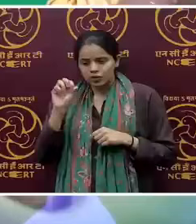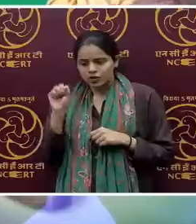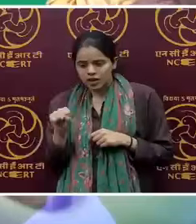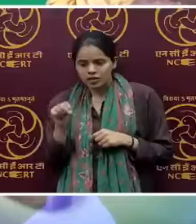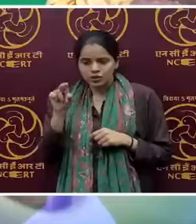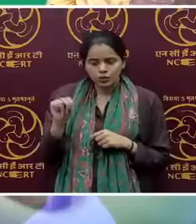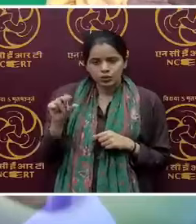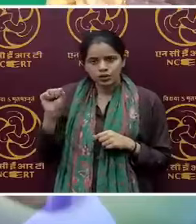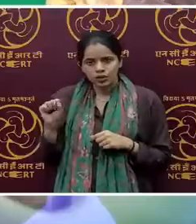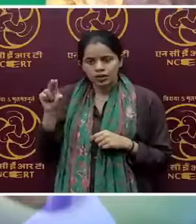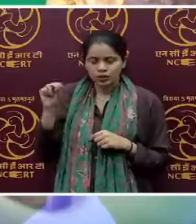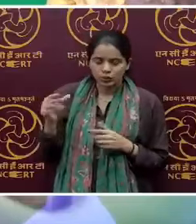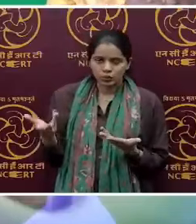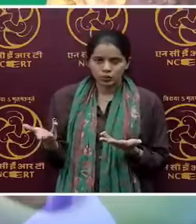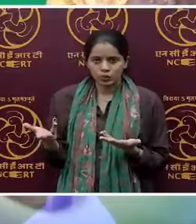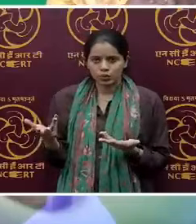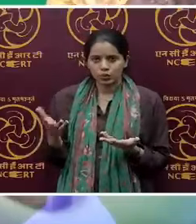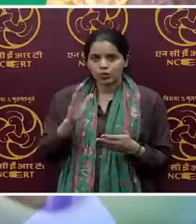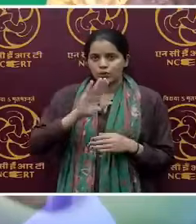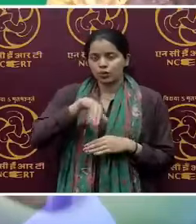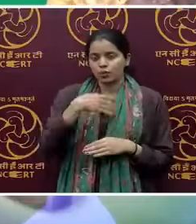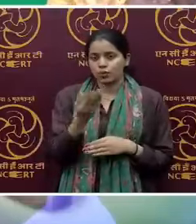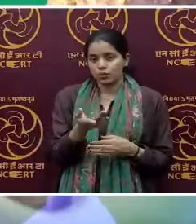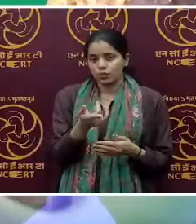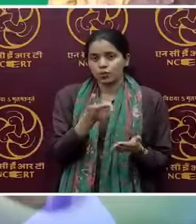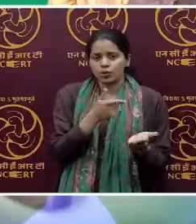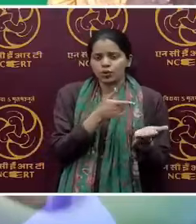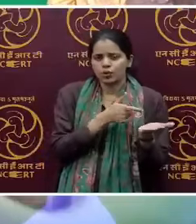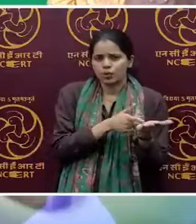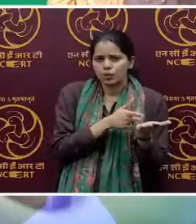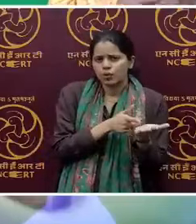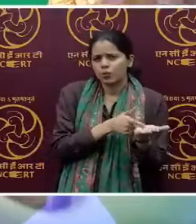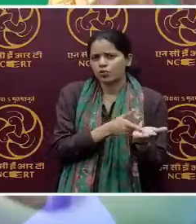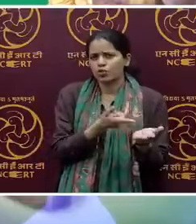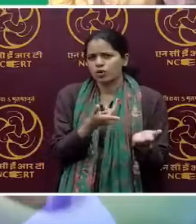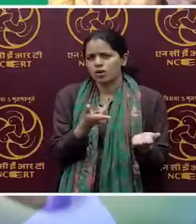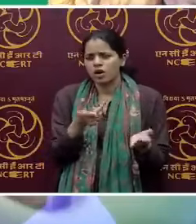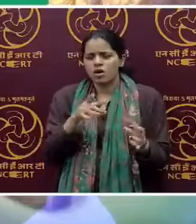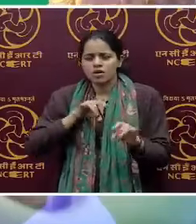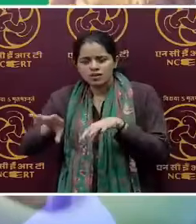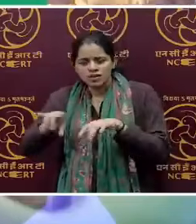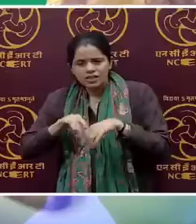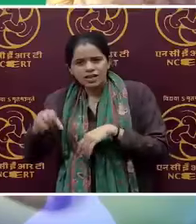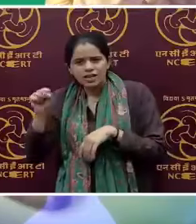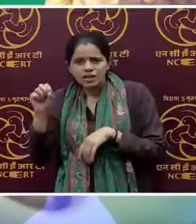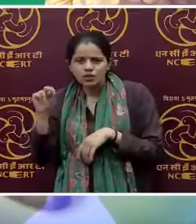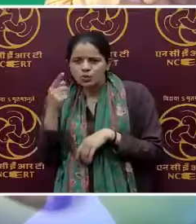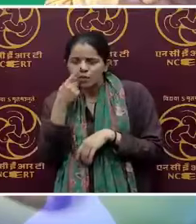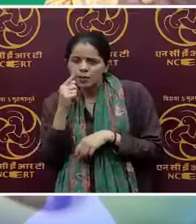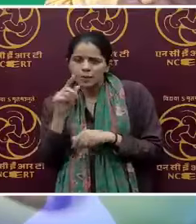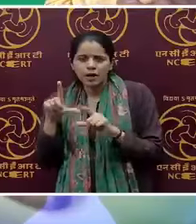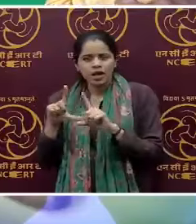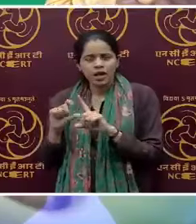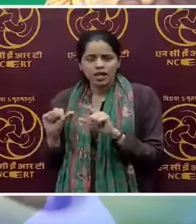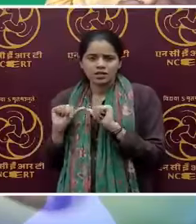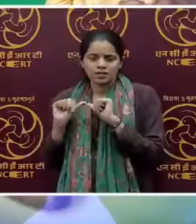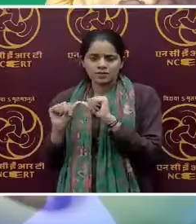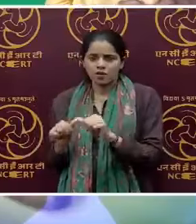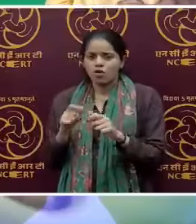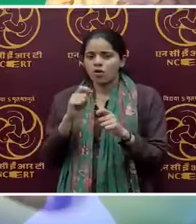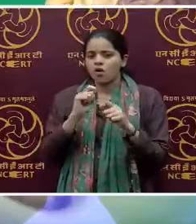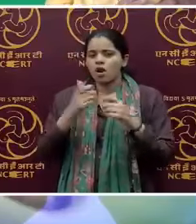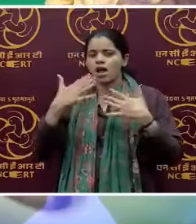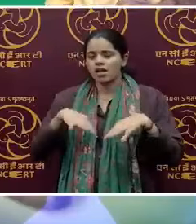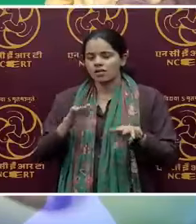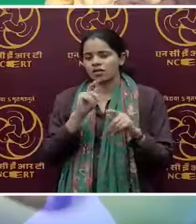no question answer. Even rural parents can give the yes no question answers, done by the health worker